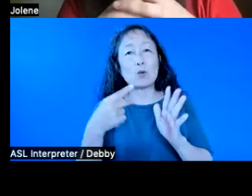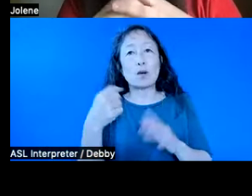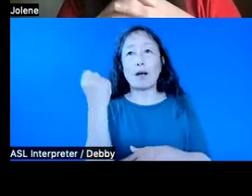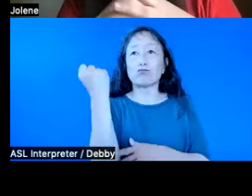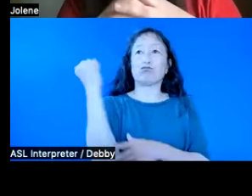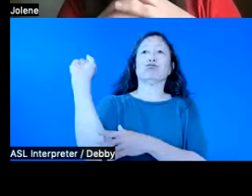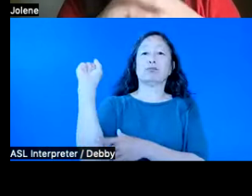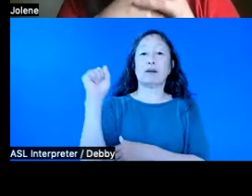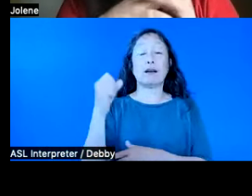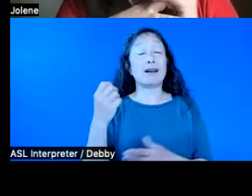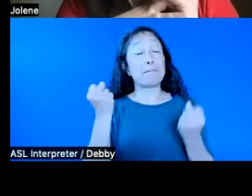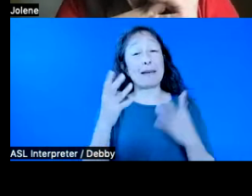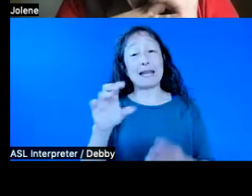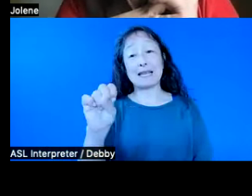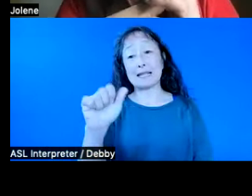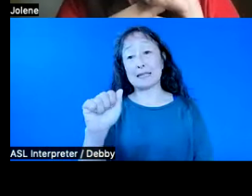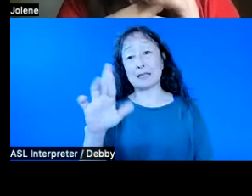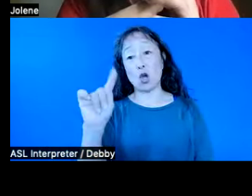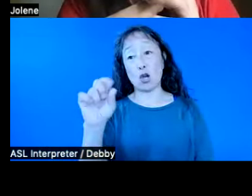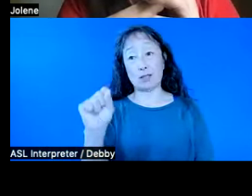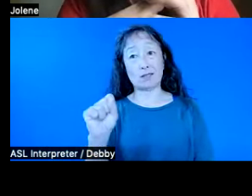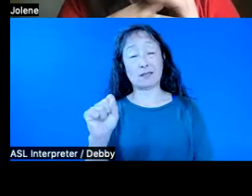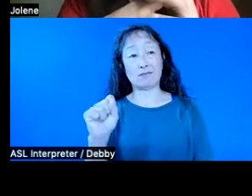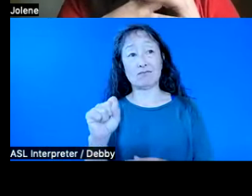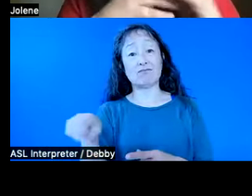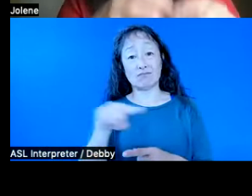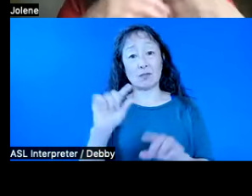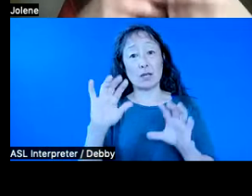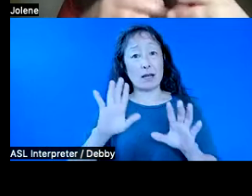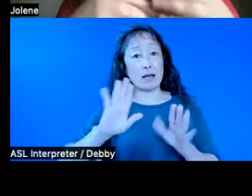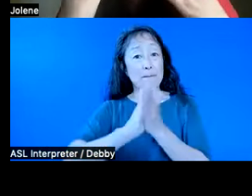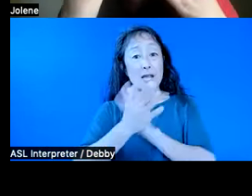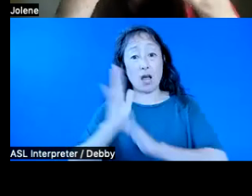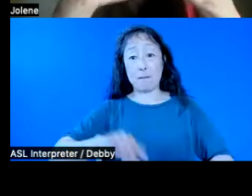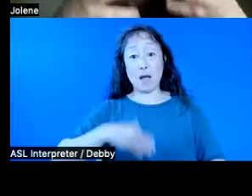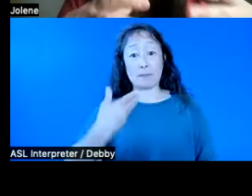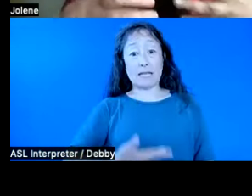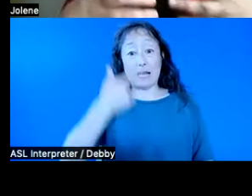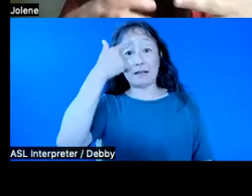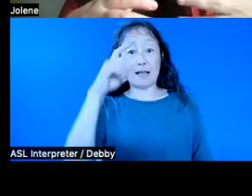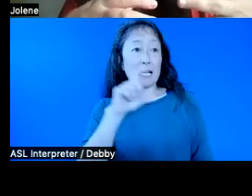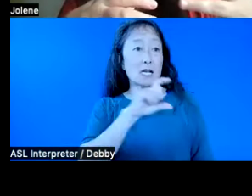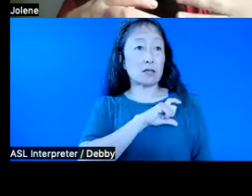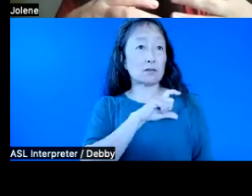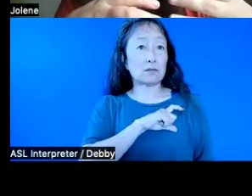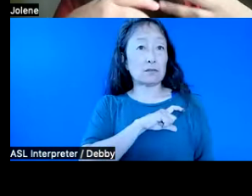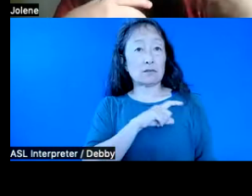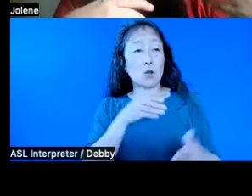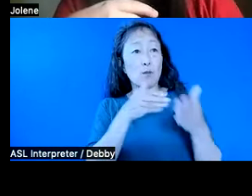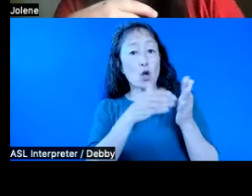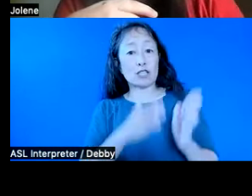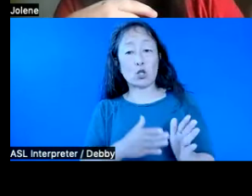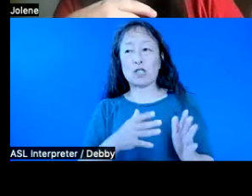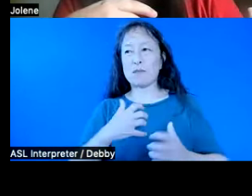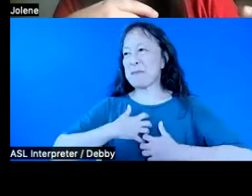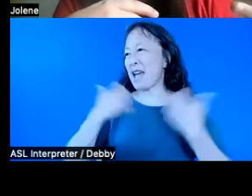SARTs get really upset because, you know, I've heard like law enforcement or prosecution just getting very angry because